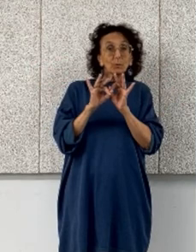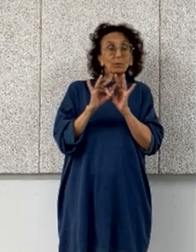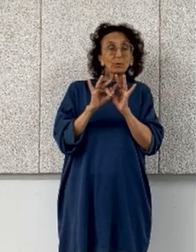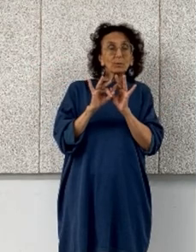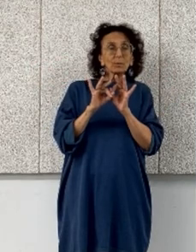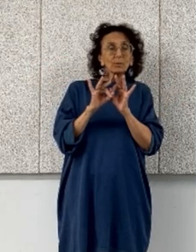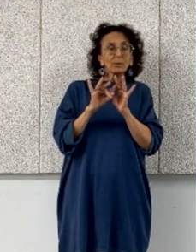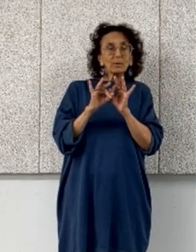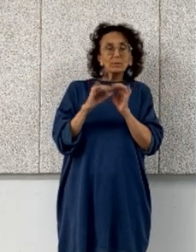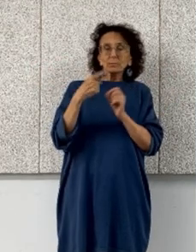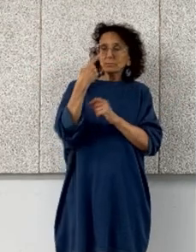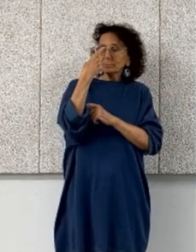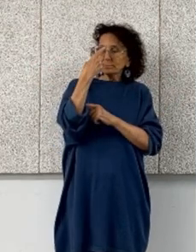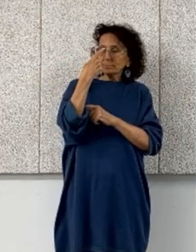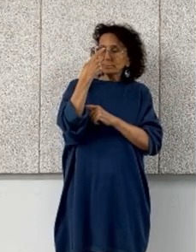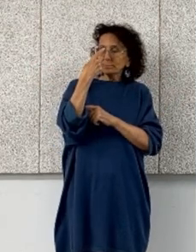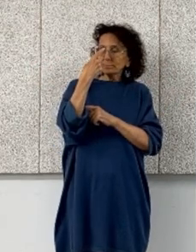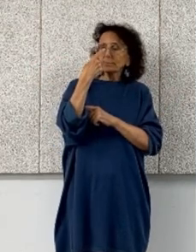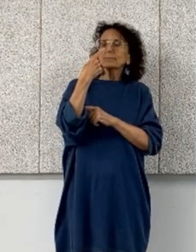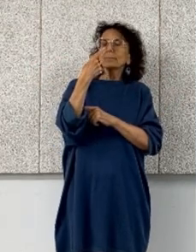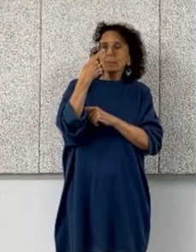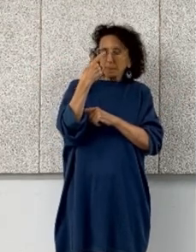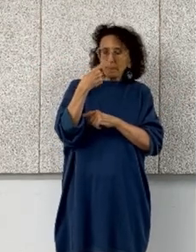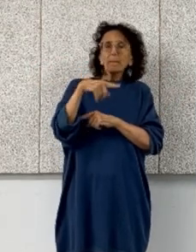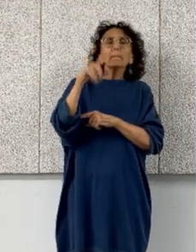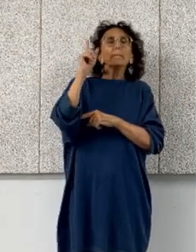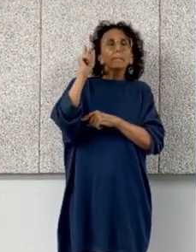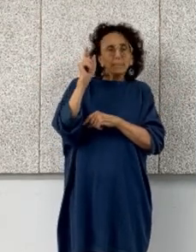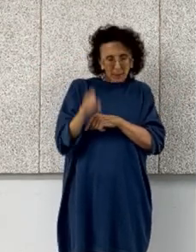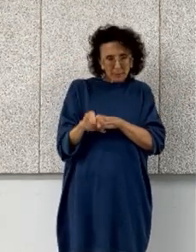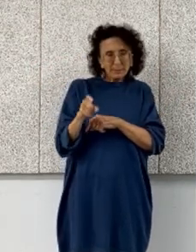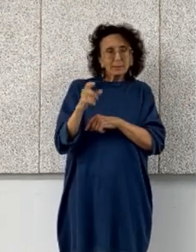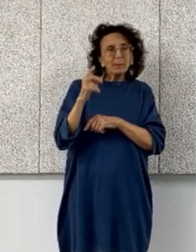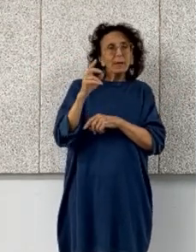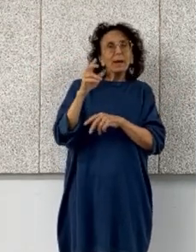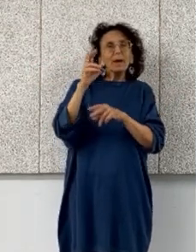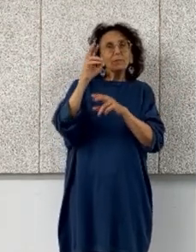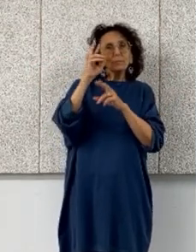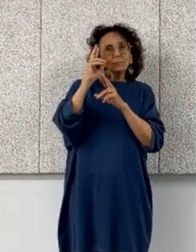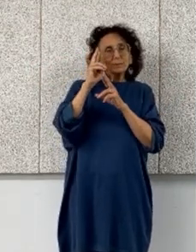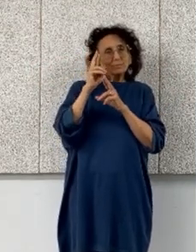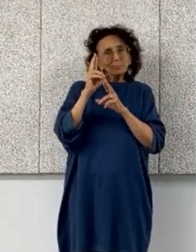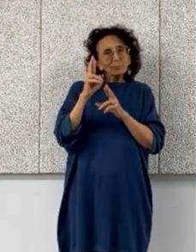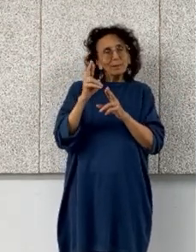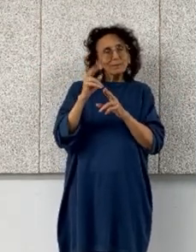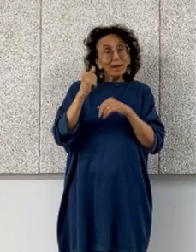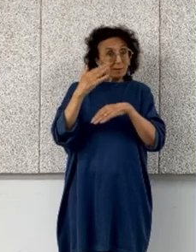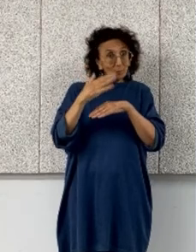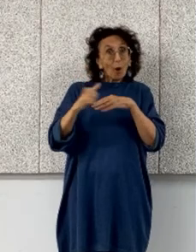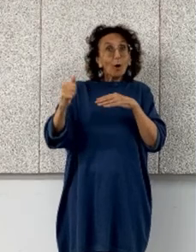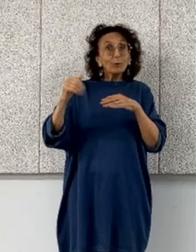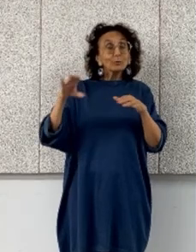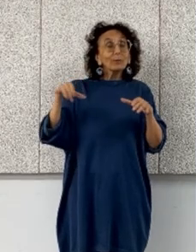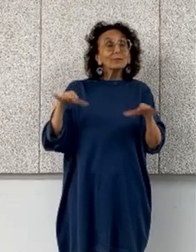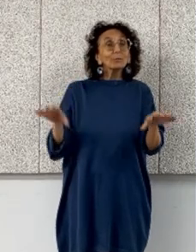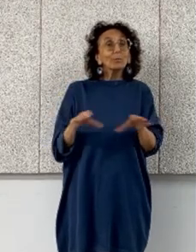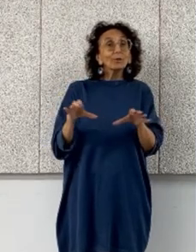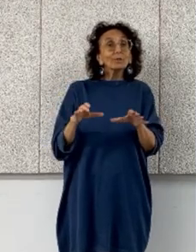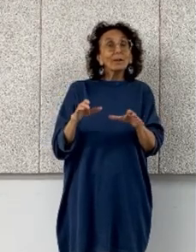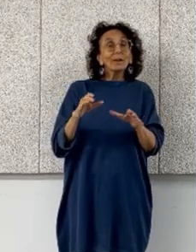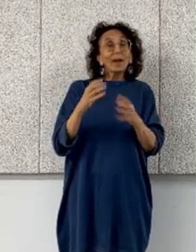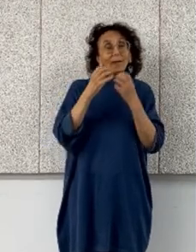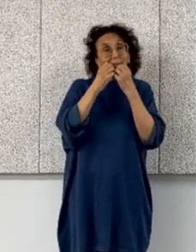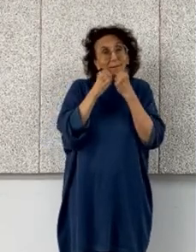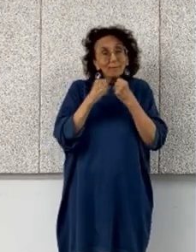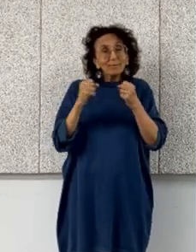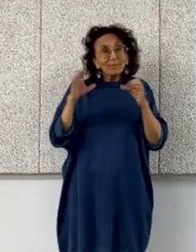to remember a deep respect and love for the calling, and an insistence